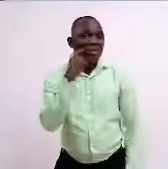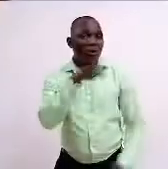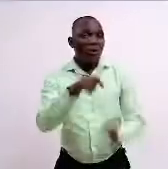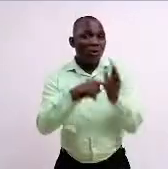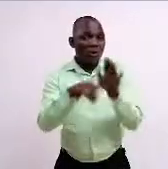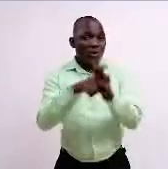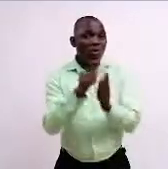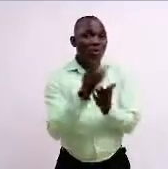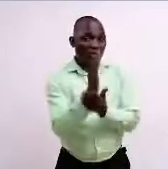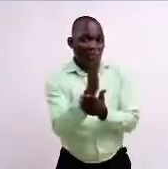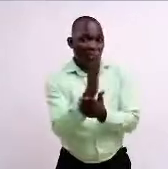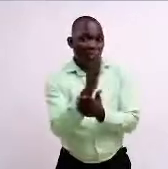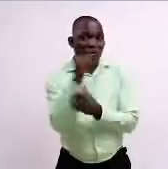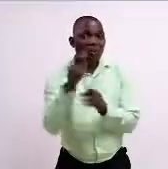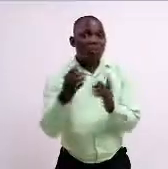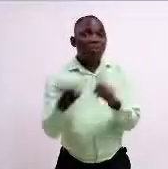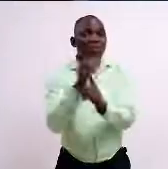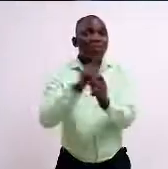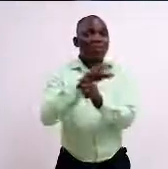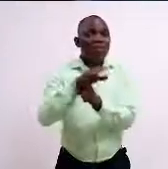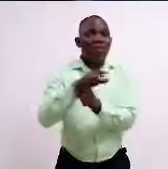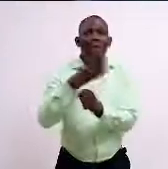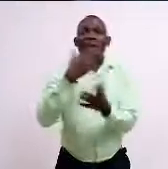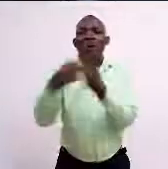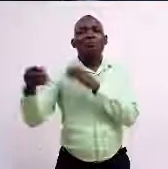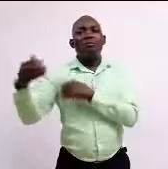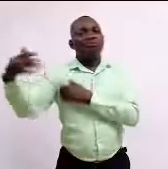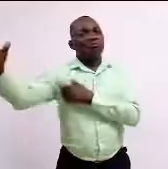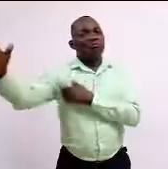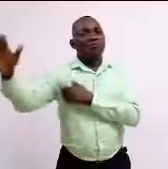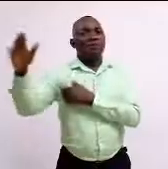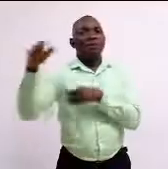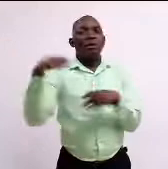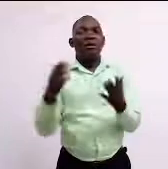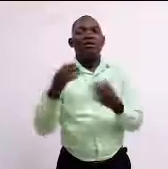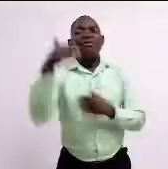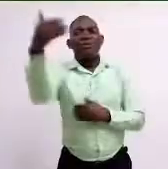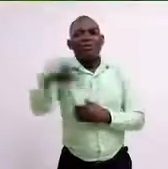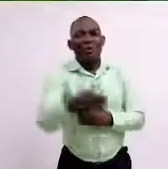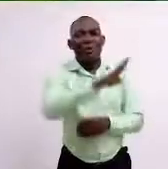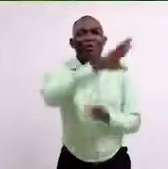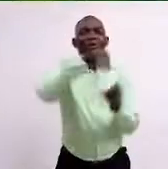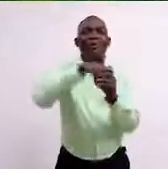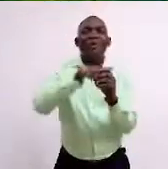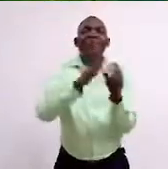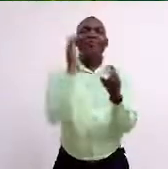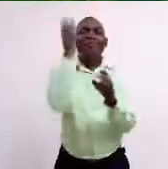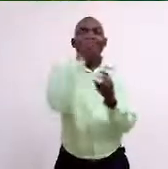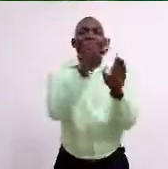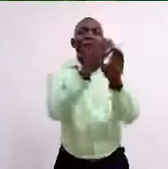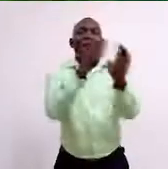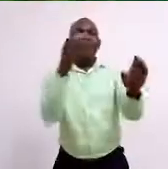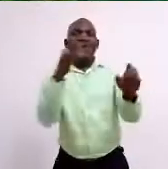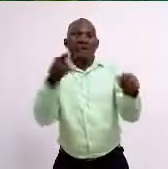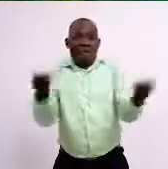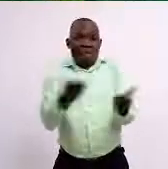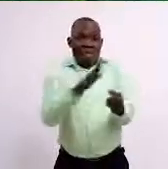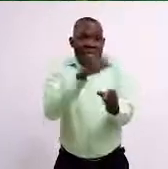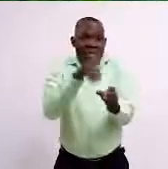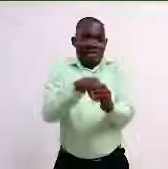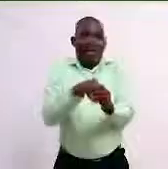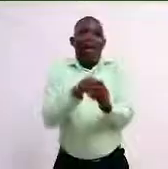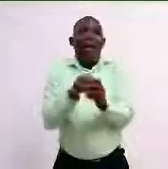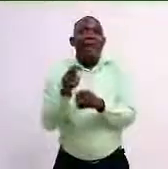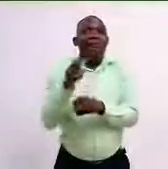make sure you all test negative. If you have the virus, go and urinate it outside. I'd like to welcome you all aboard this wonderful bus. If you are